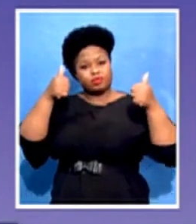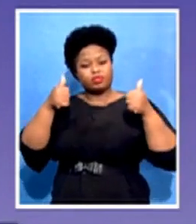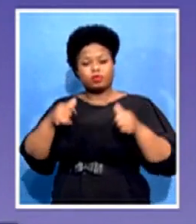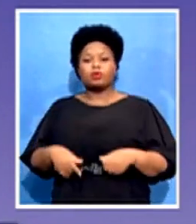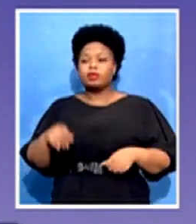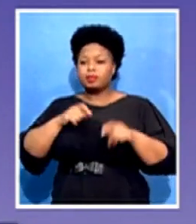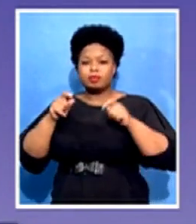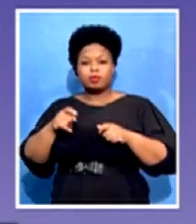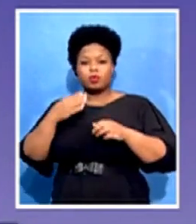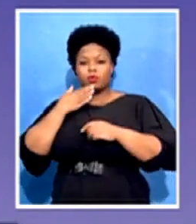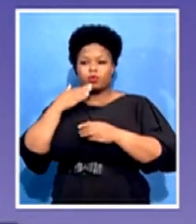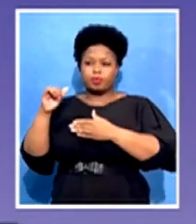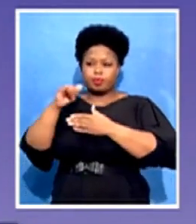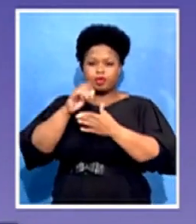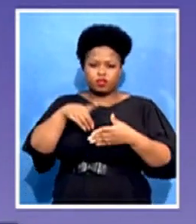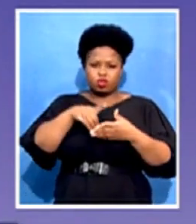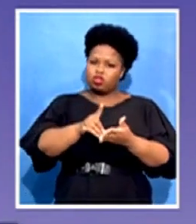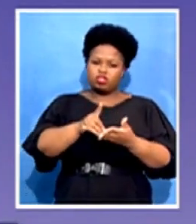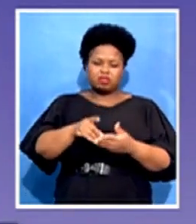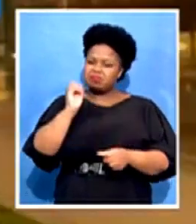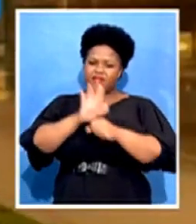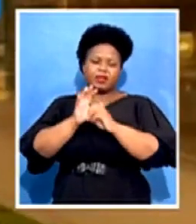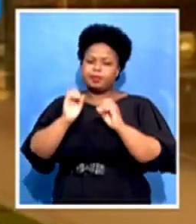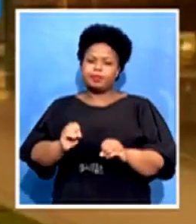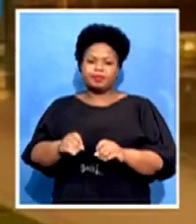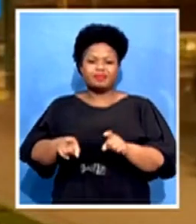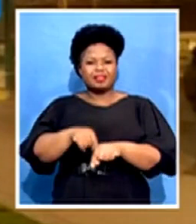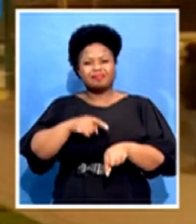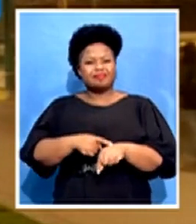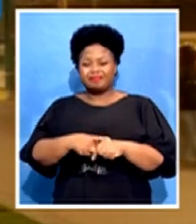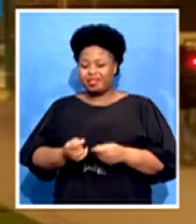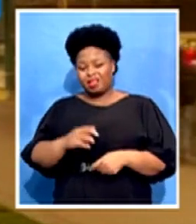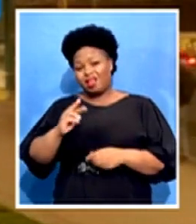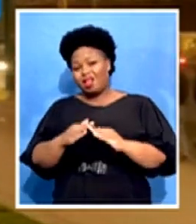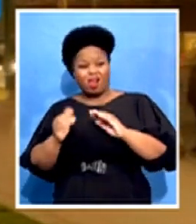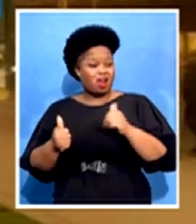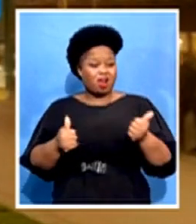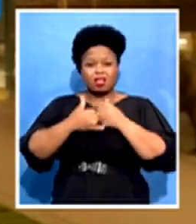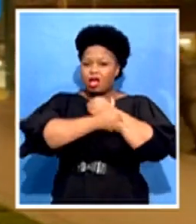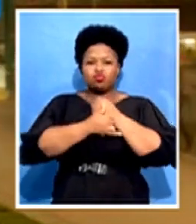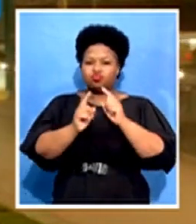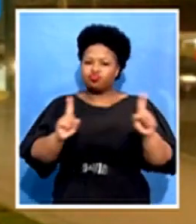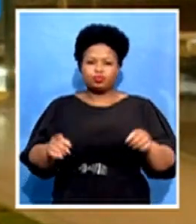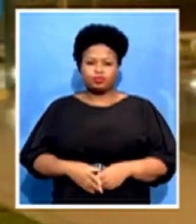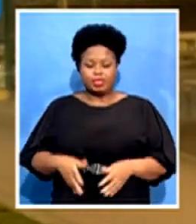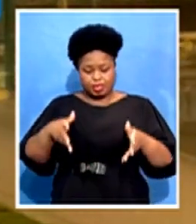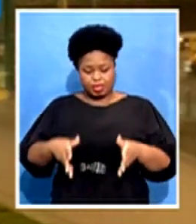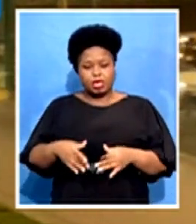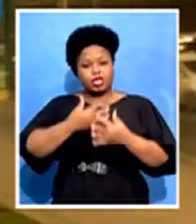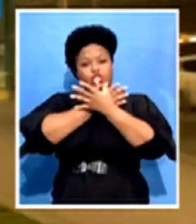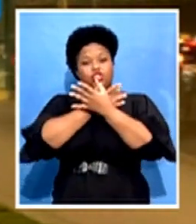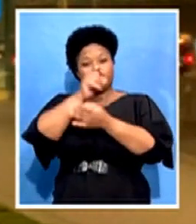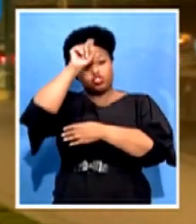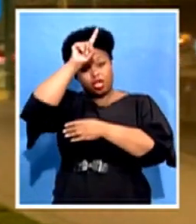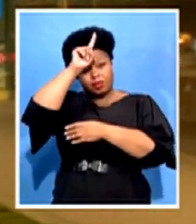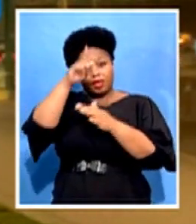not be affected, nor will it affect our neighbours. Here in Germany, health regulators also gave their nod of approval to the